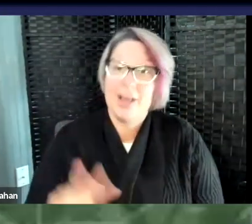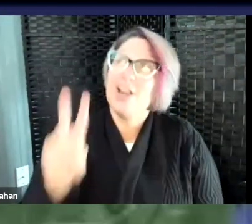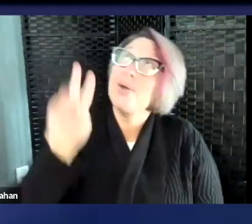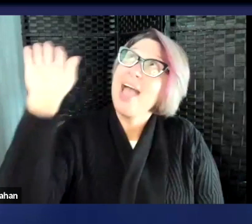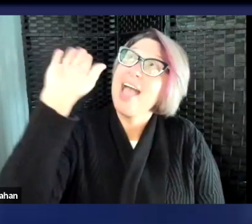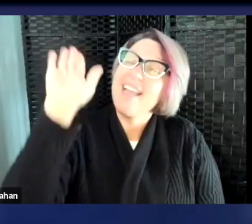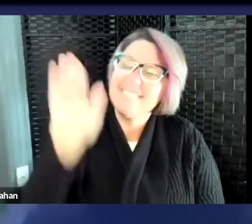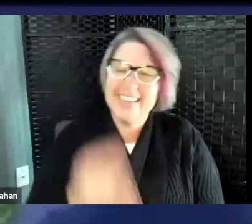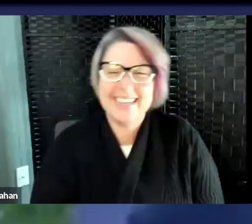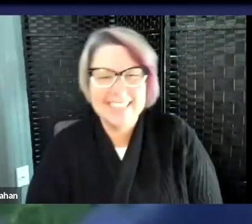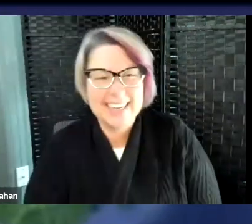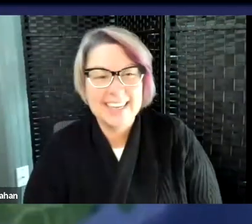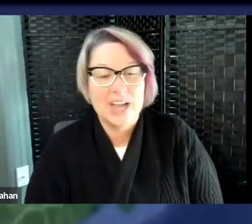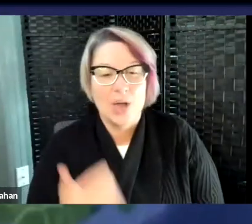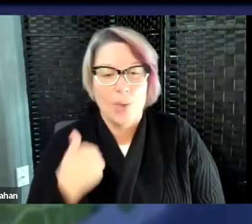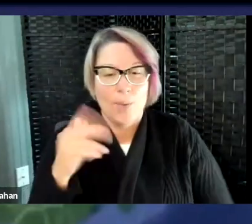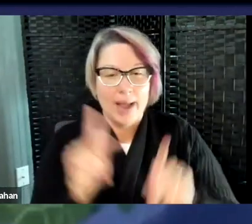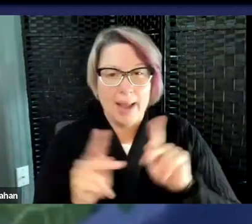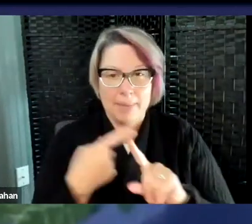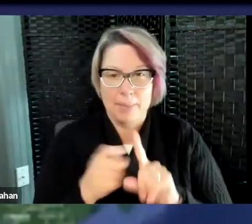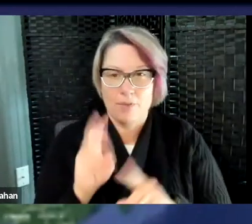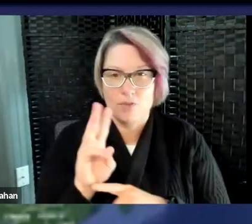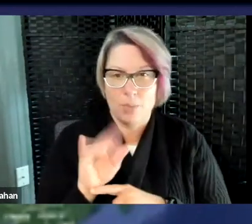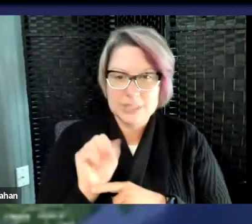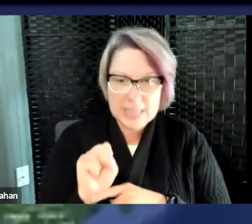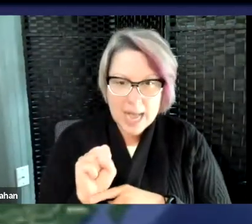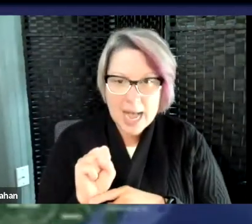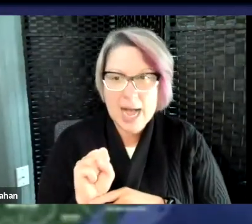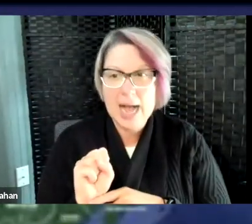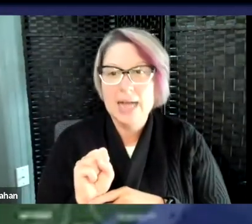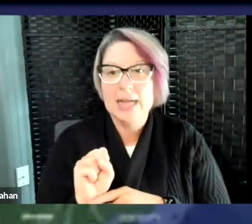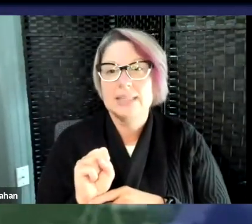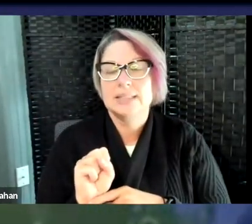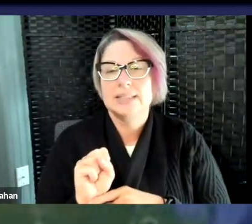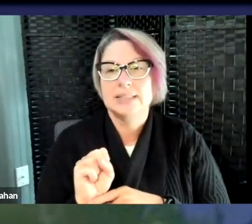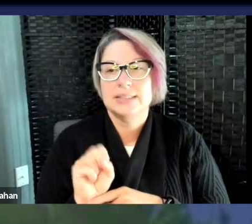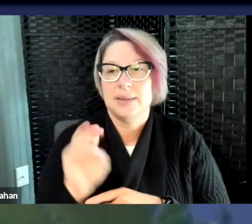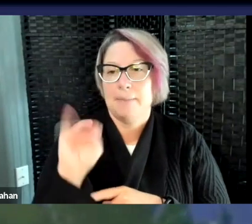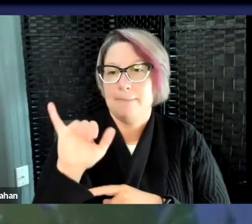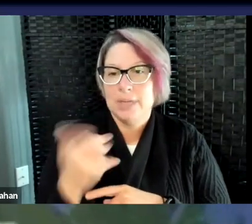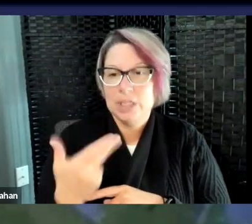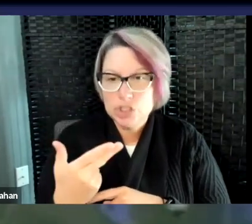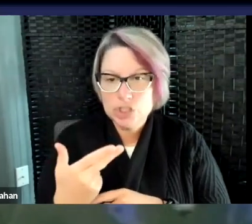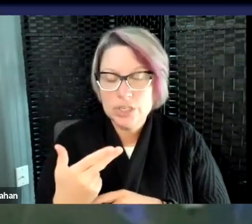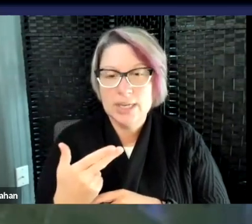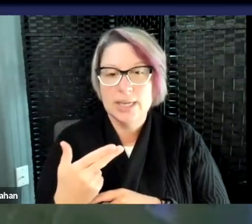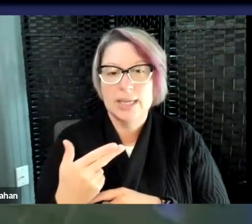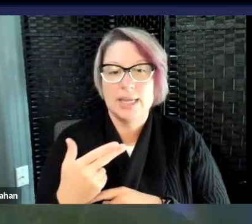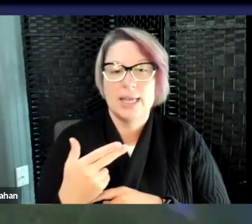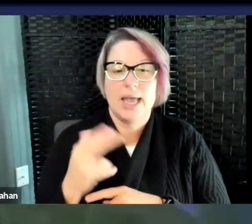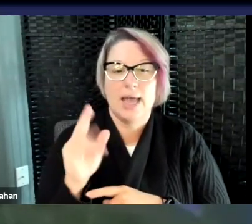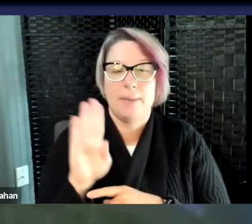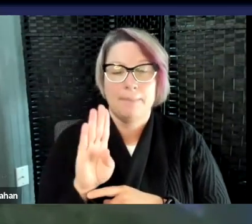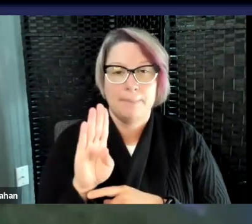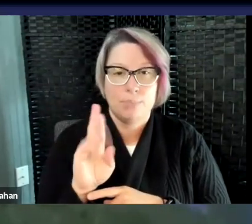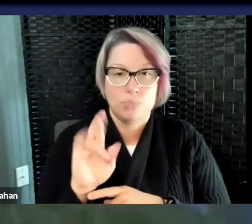let's see, we had people from, we said Wisconsin, obviously Wisconsin's up here, Michigan, British Columbia, which